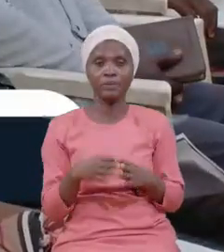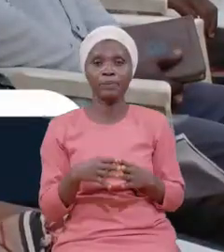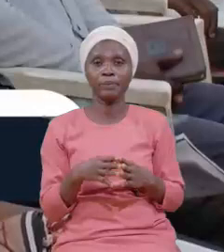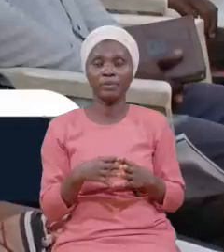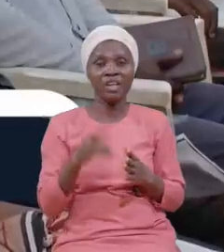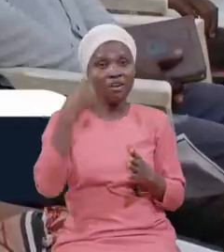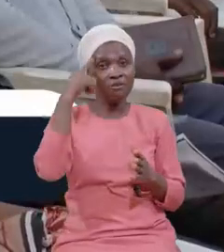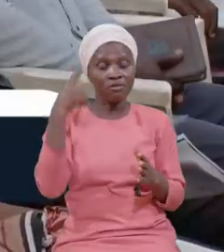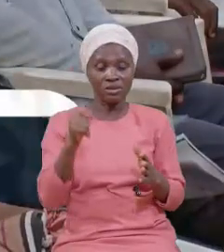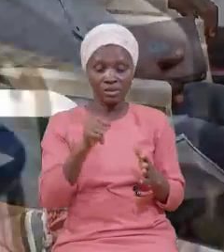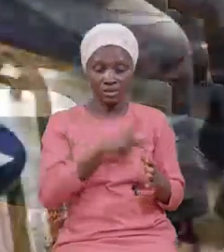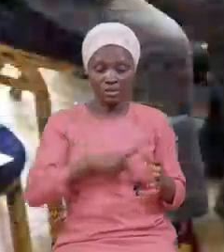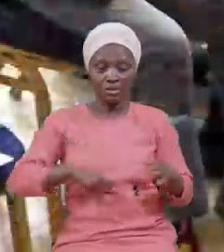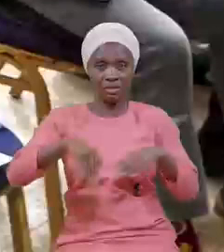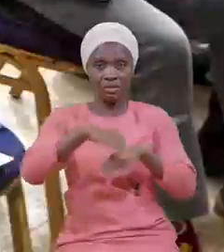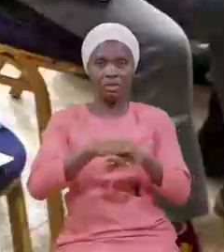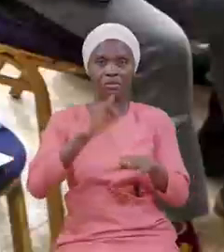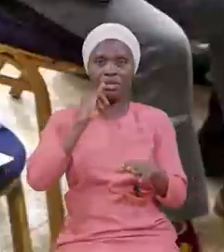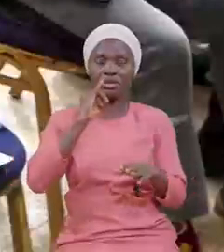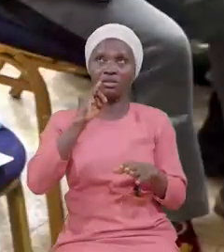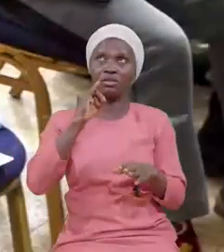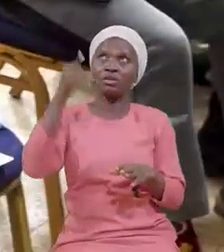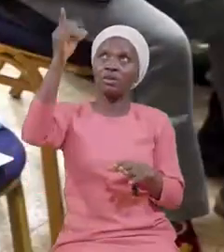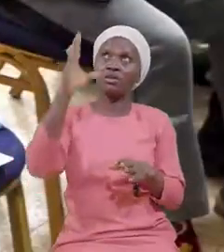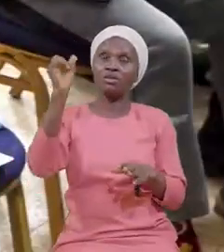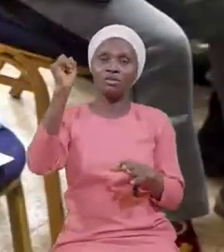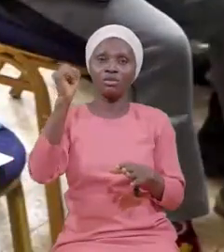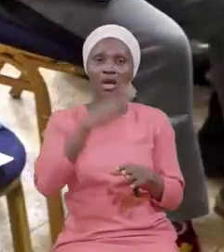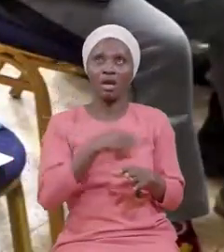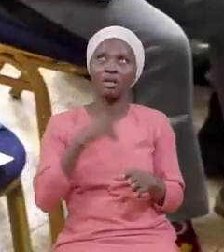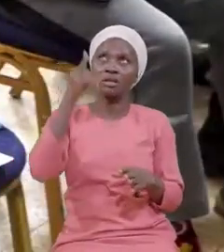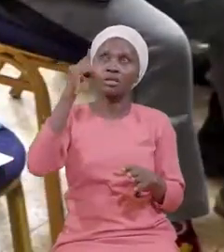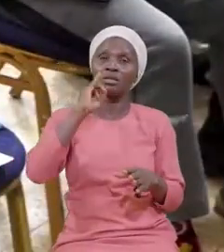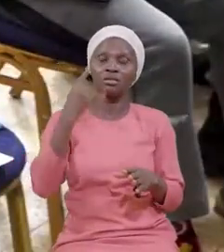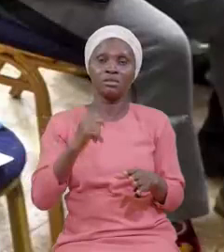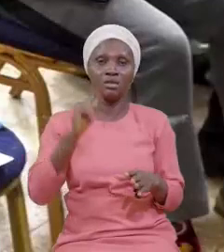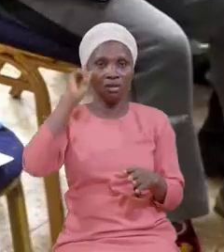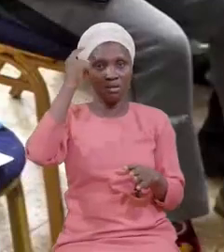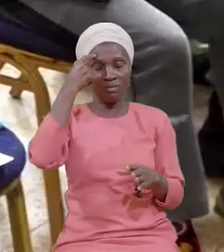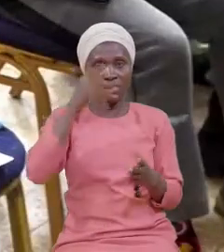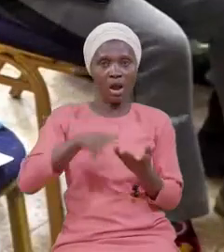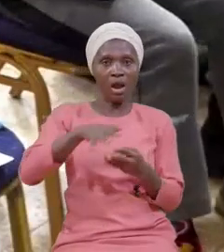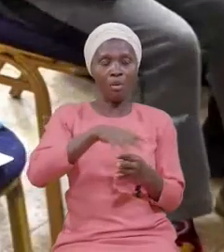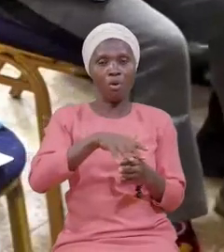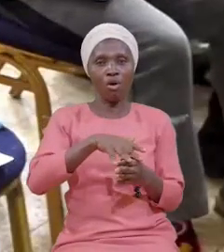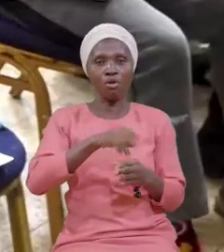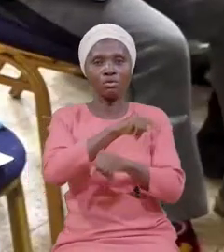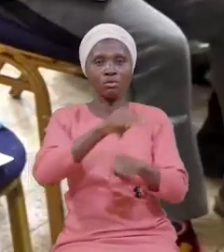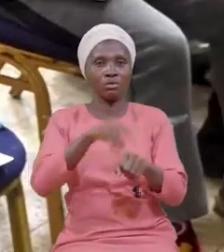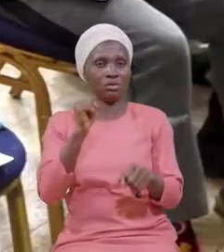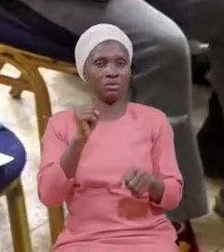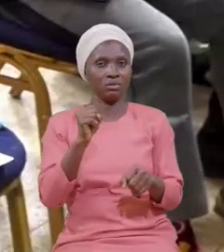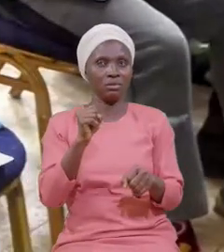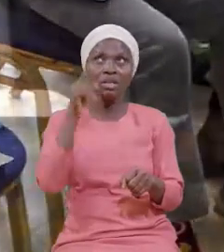Lord's, and he is the governor among nations. He rules. He